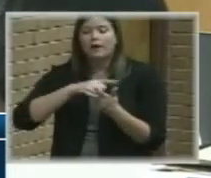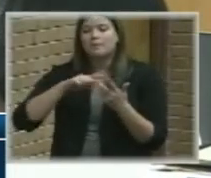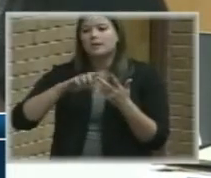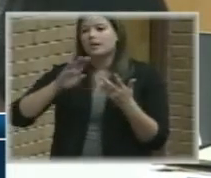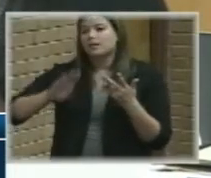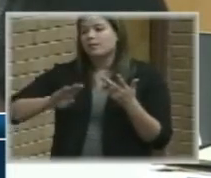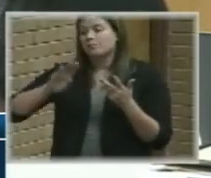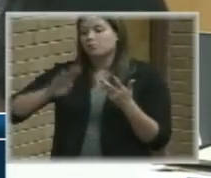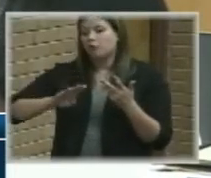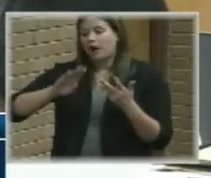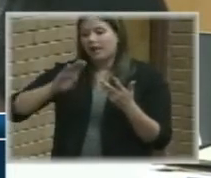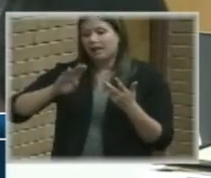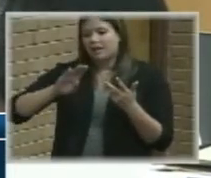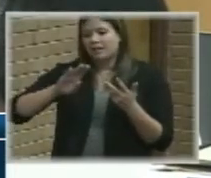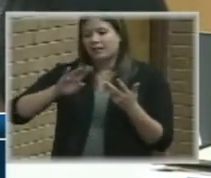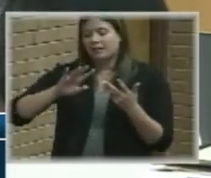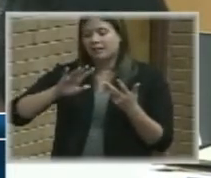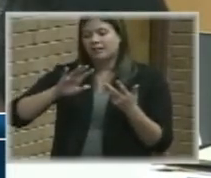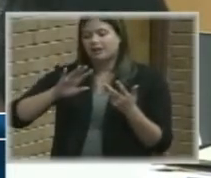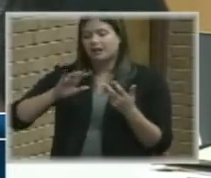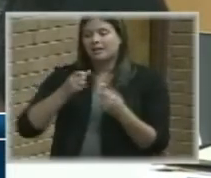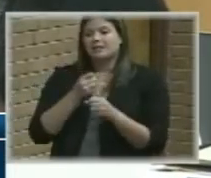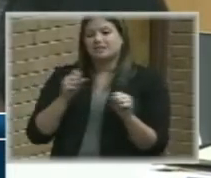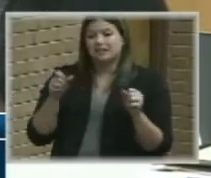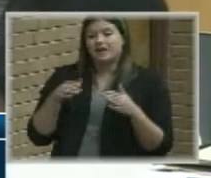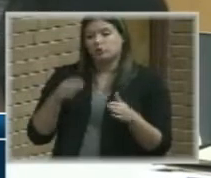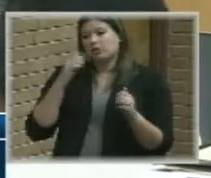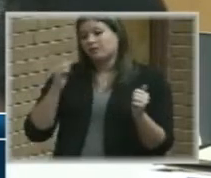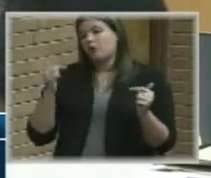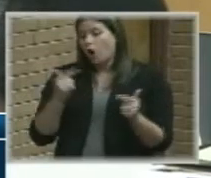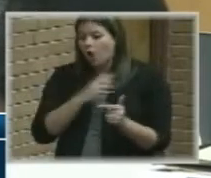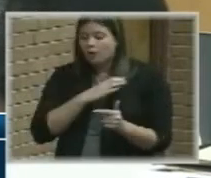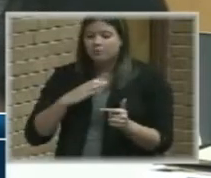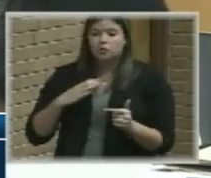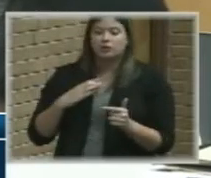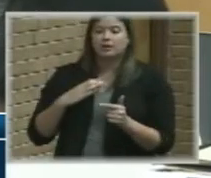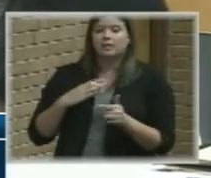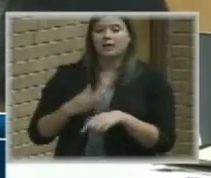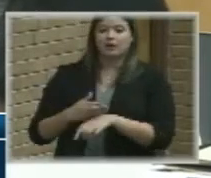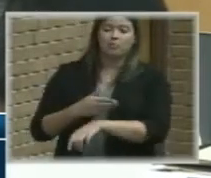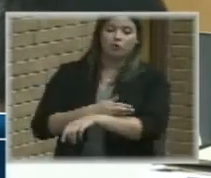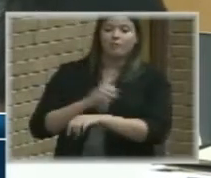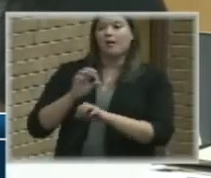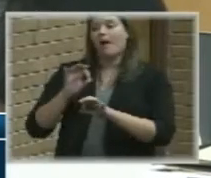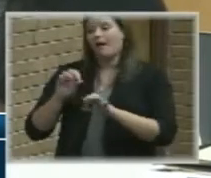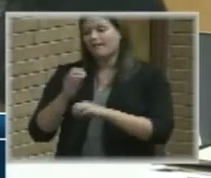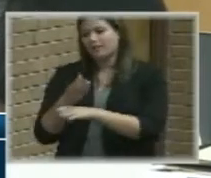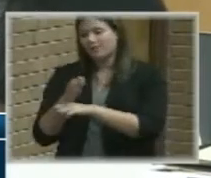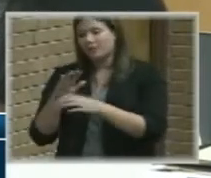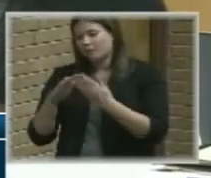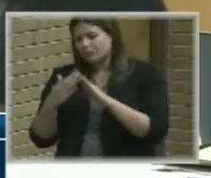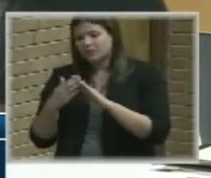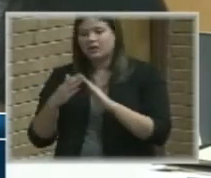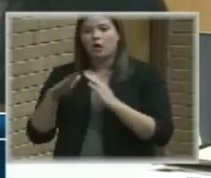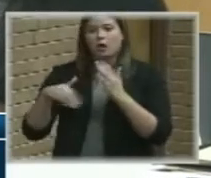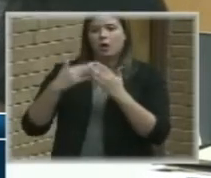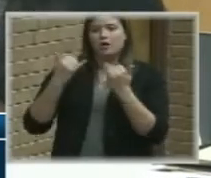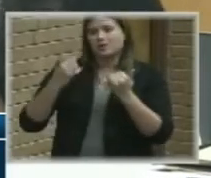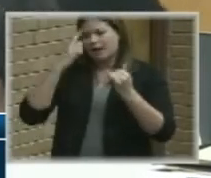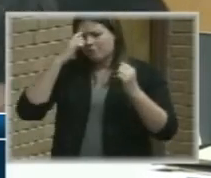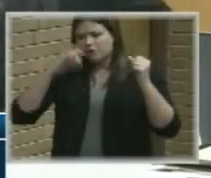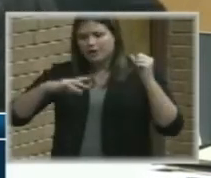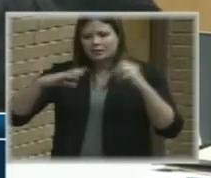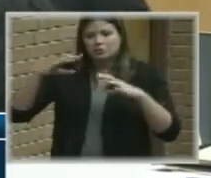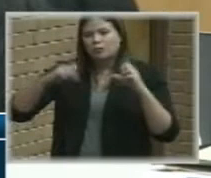Brighton Grassroots Safe Streets for All community group, and other community stakeholders are all brainstorming on the